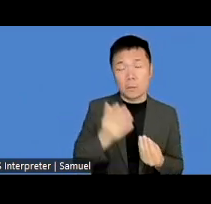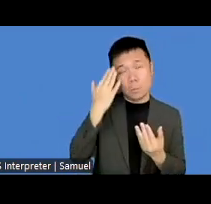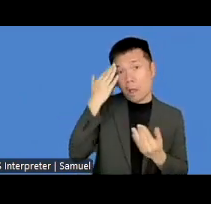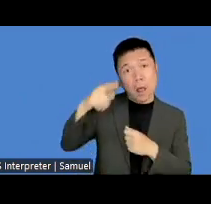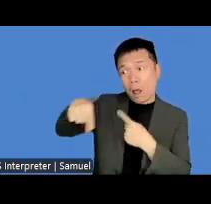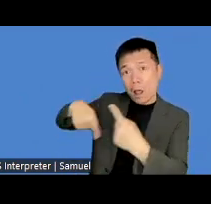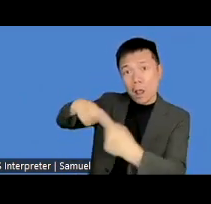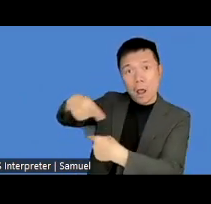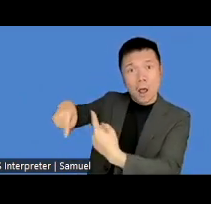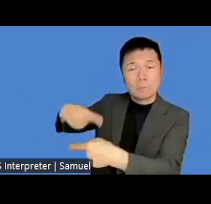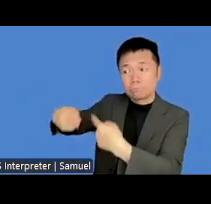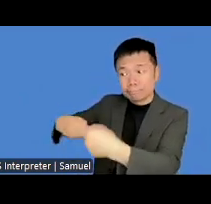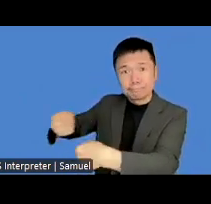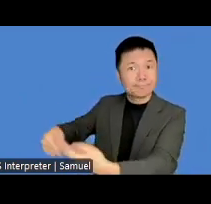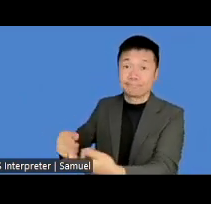this whole